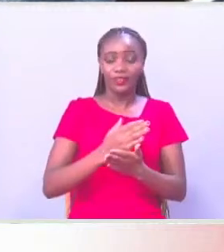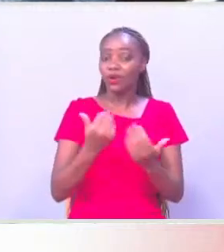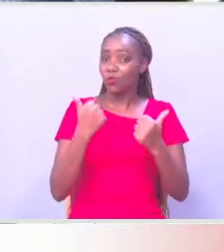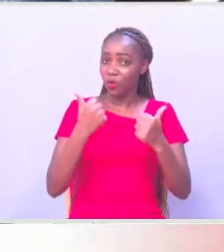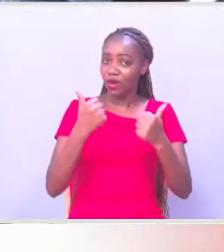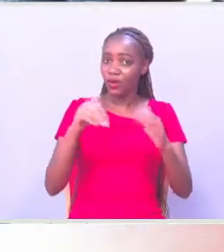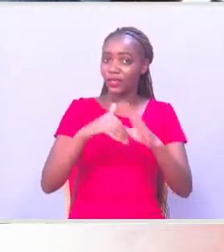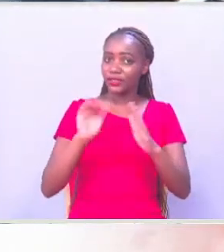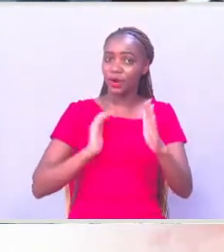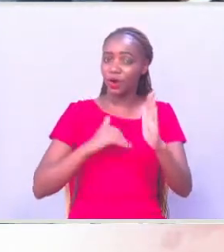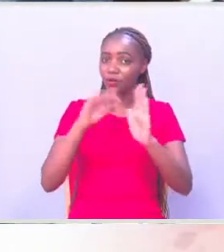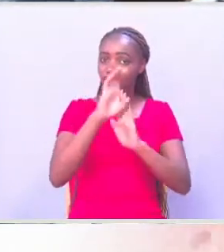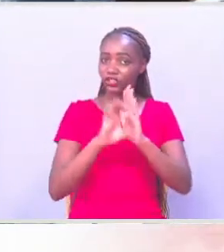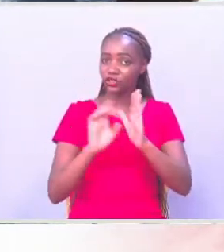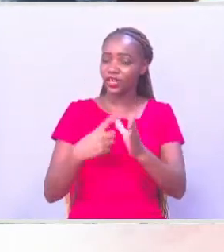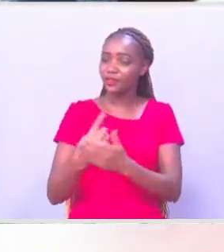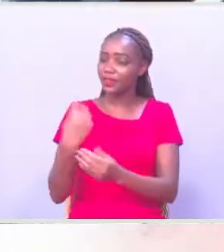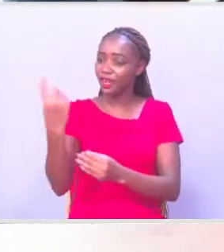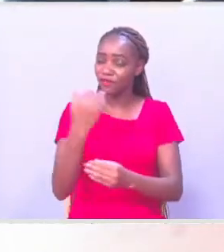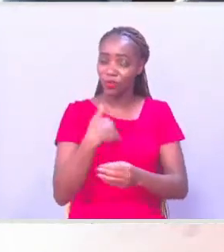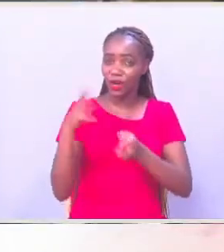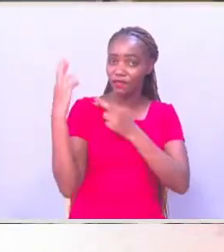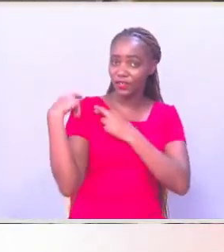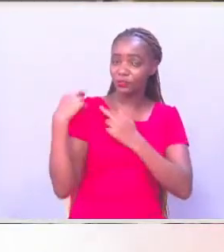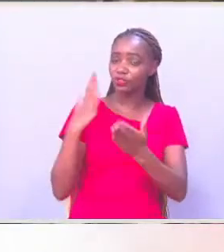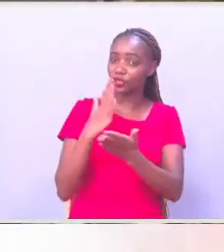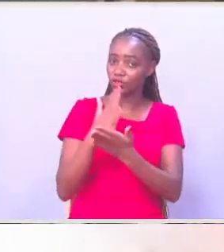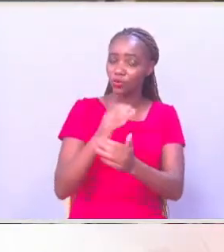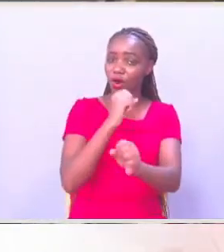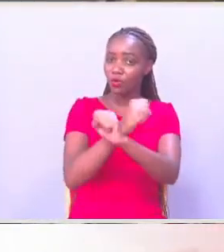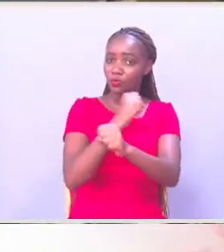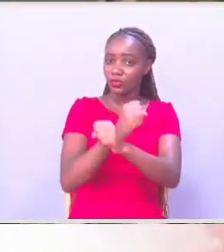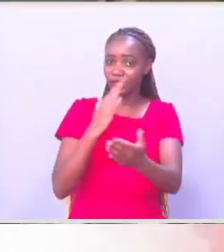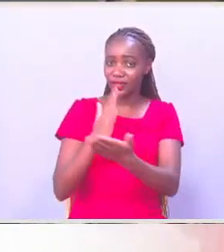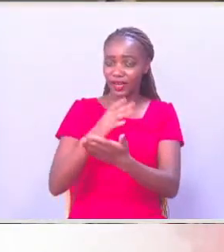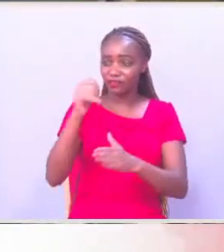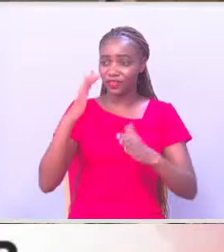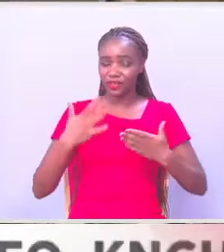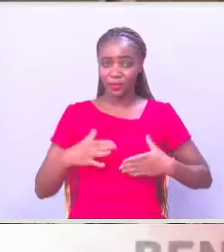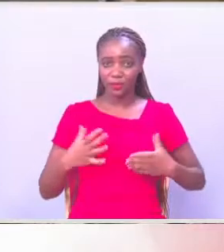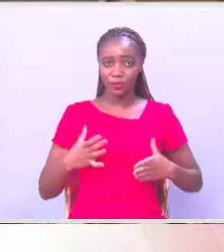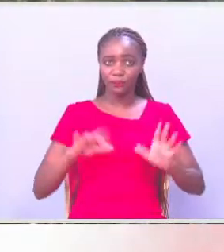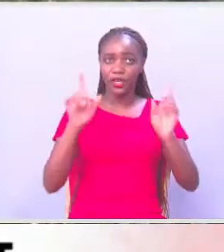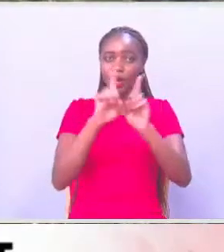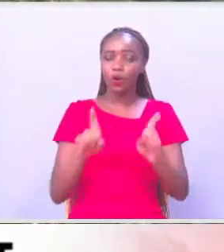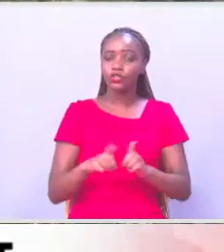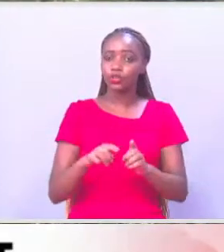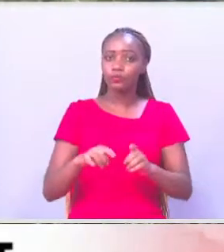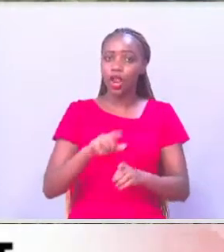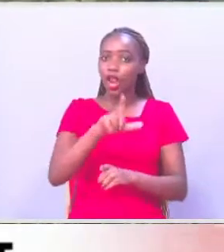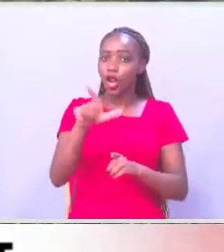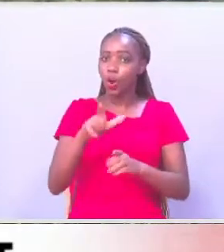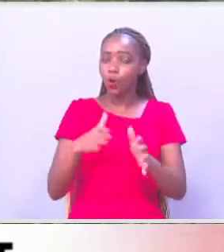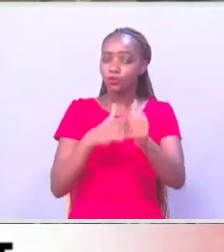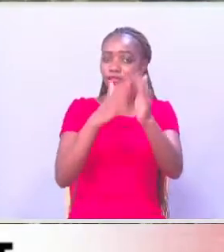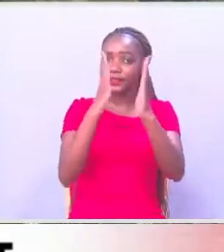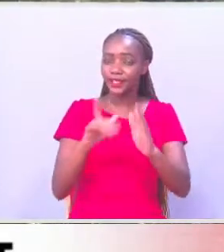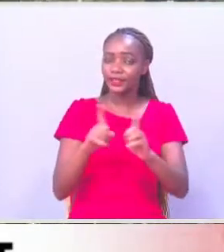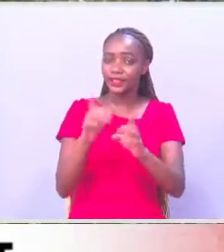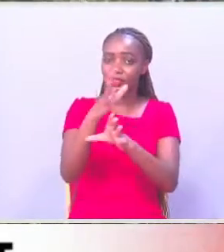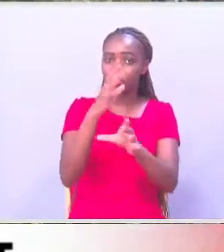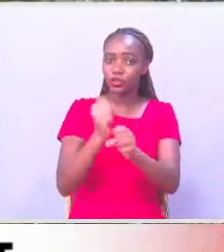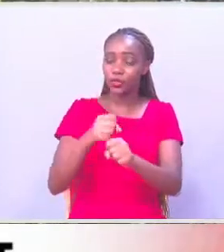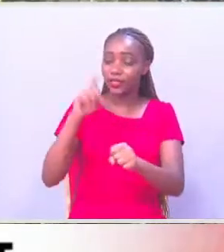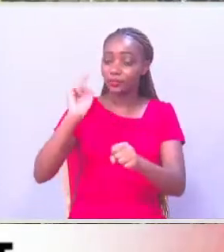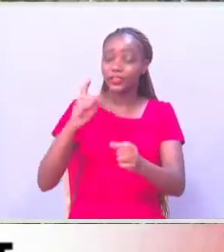duty of everyone to ensure that these rights are protected. Local leaders and stakeholders have been urged to act with a sense of urgency